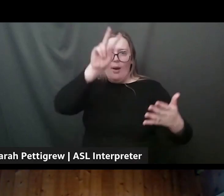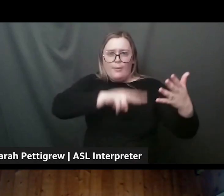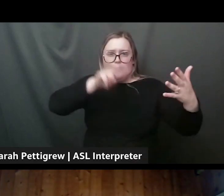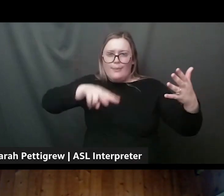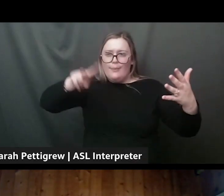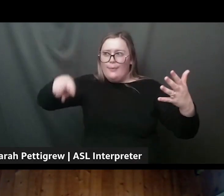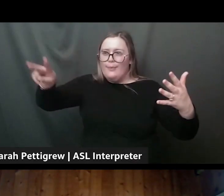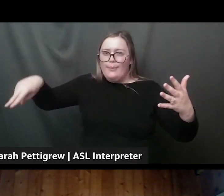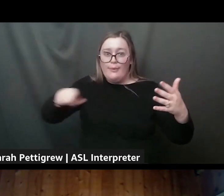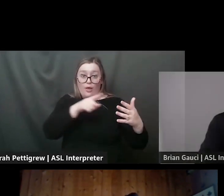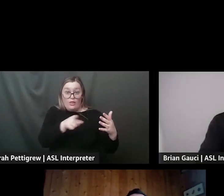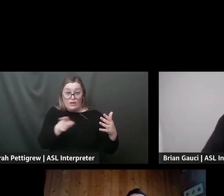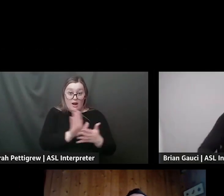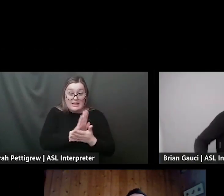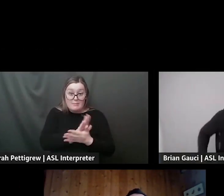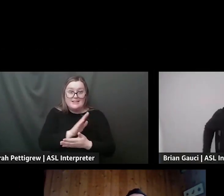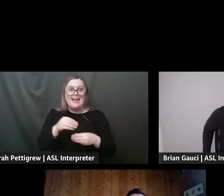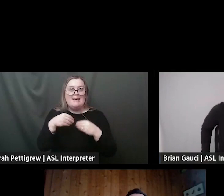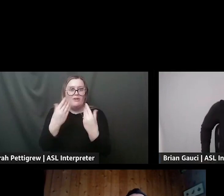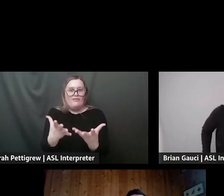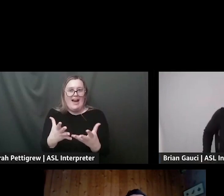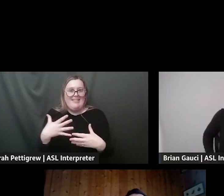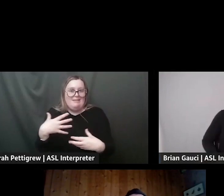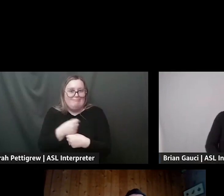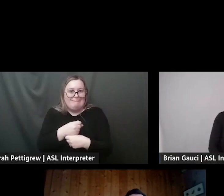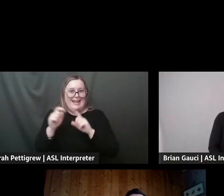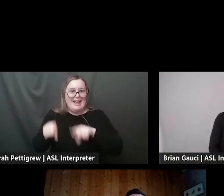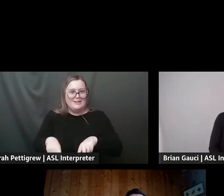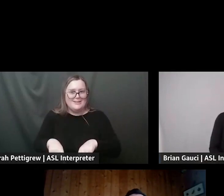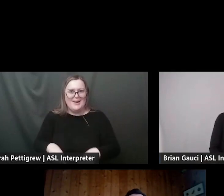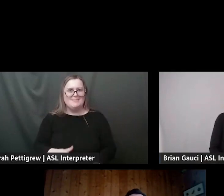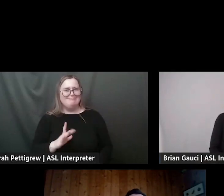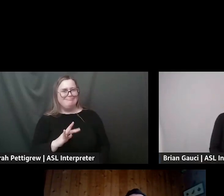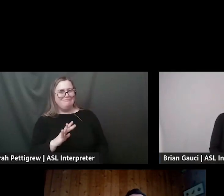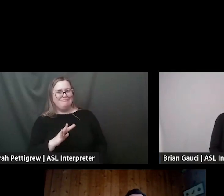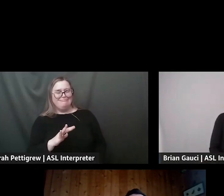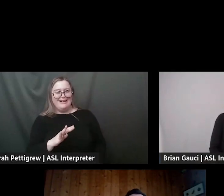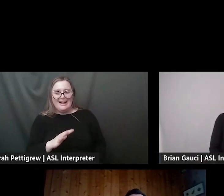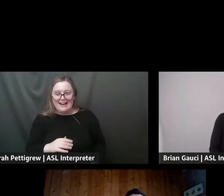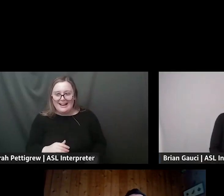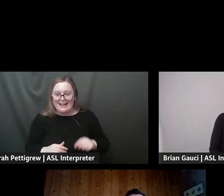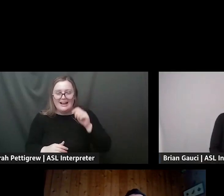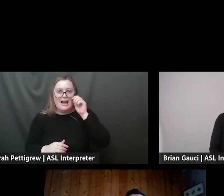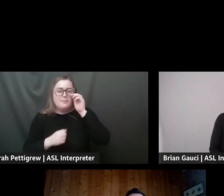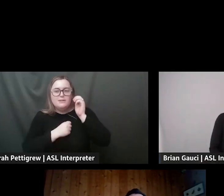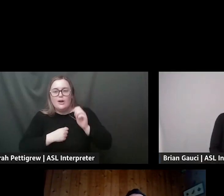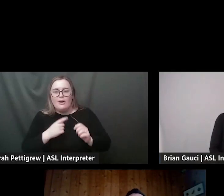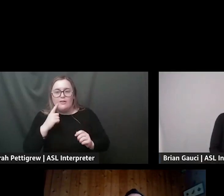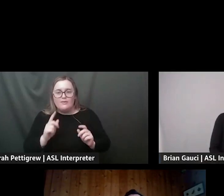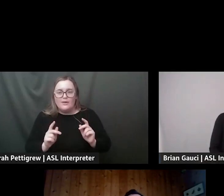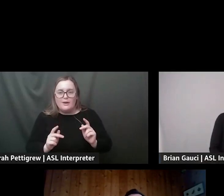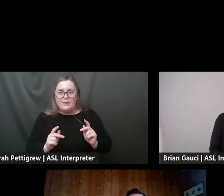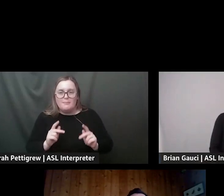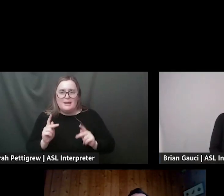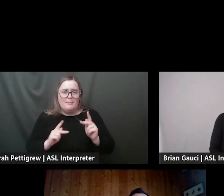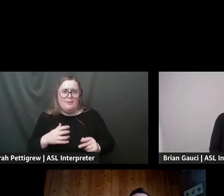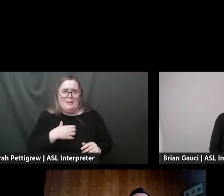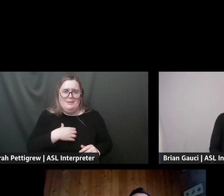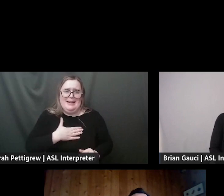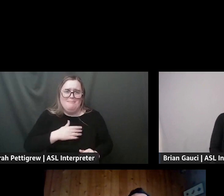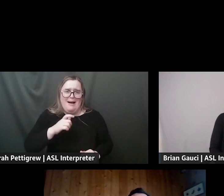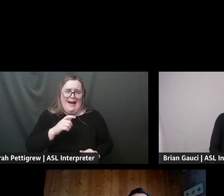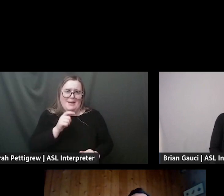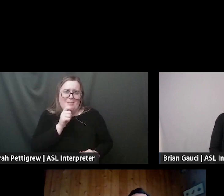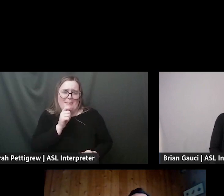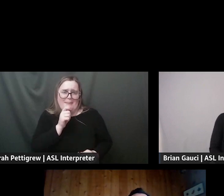for. Super cool. I'm sorry that for those I know were complaining that my mic is not great. I've had